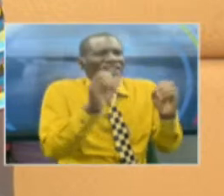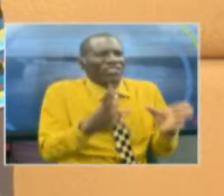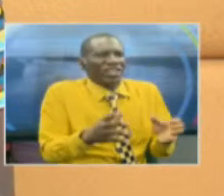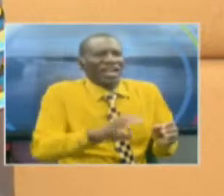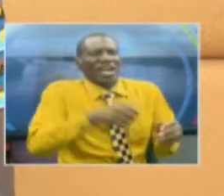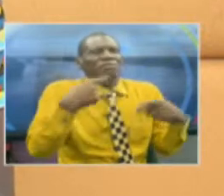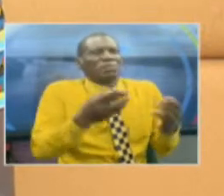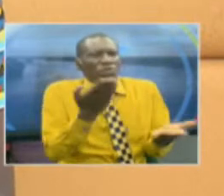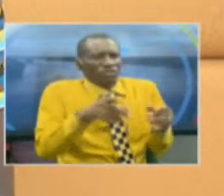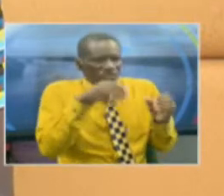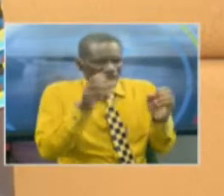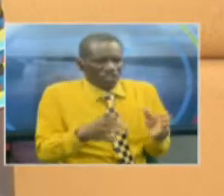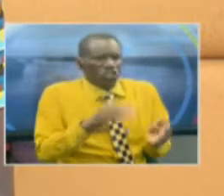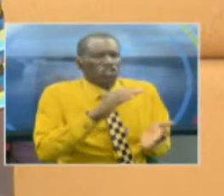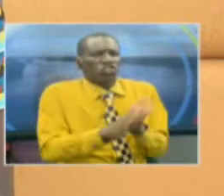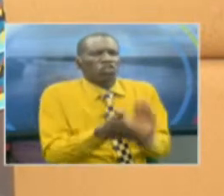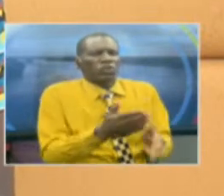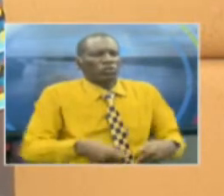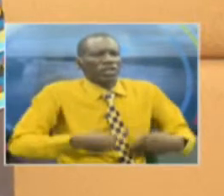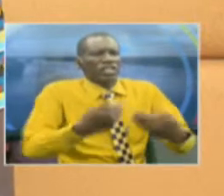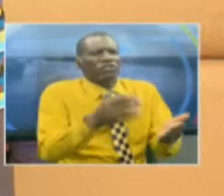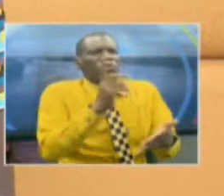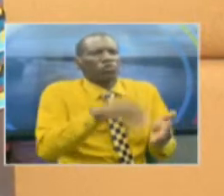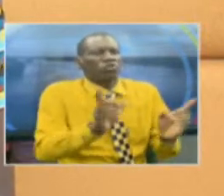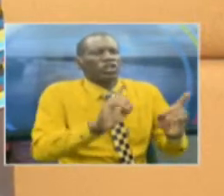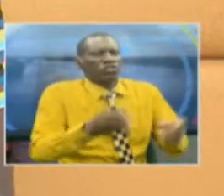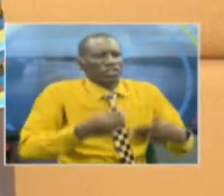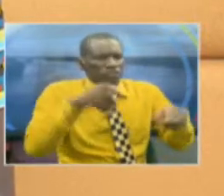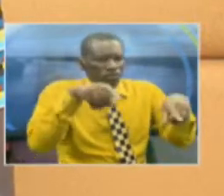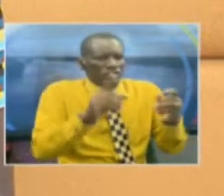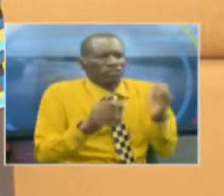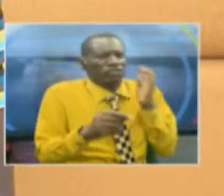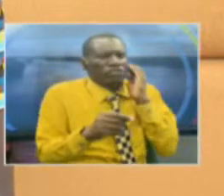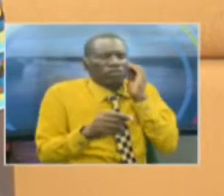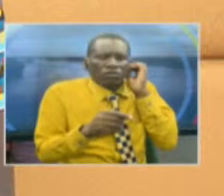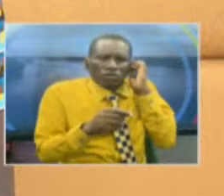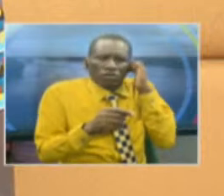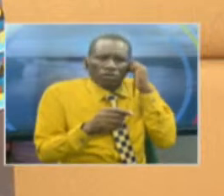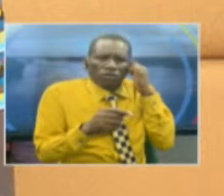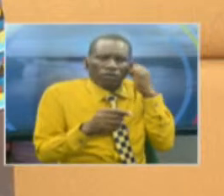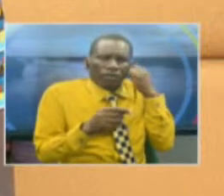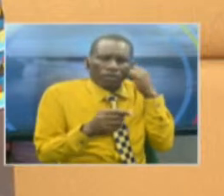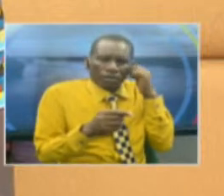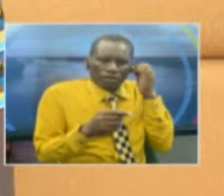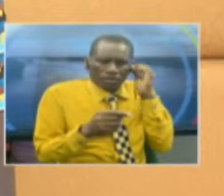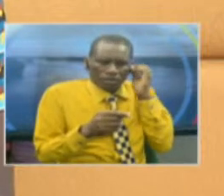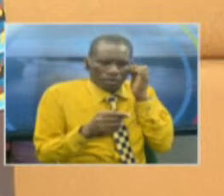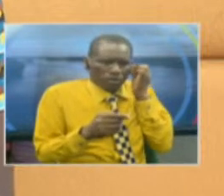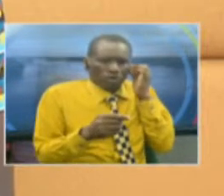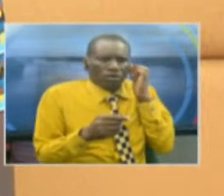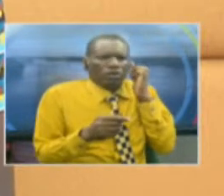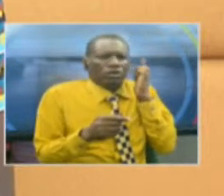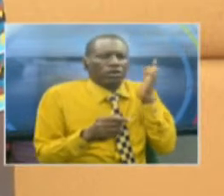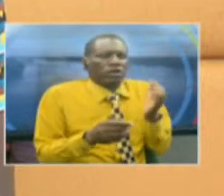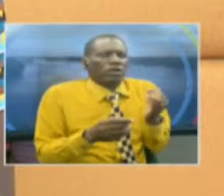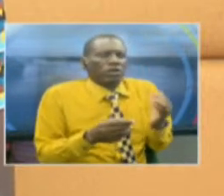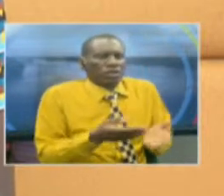one can give you what you haven't given yourself. So for anyone dealing with disability or not,